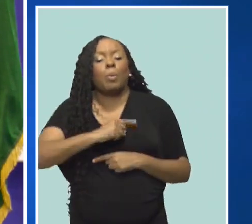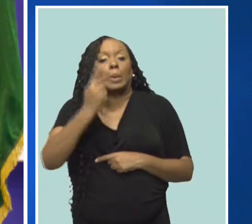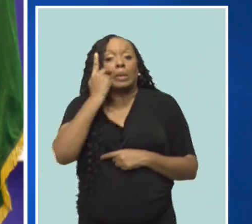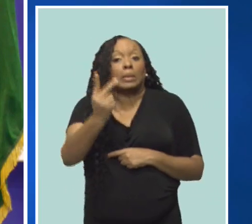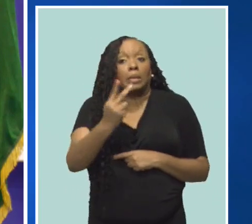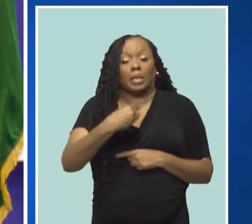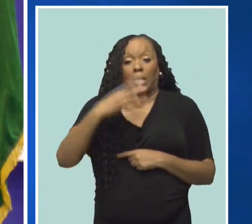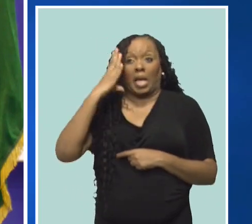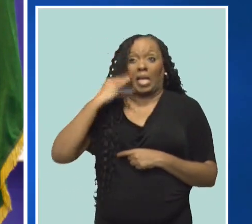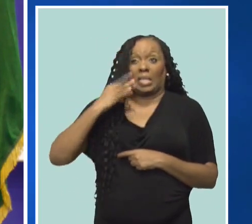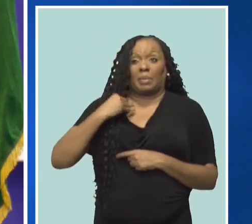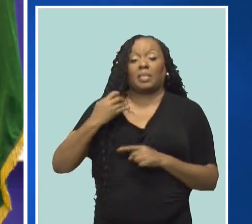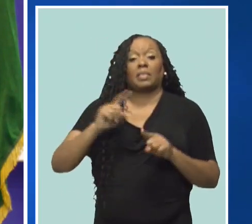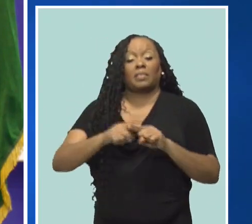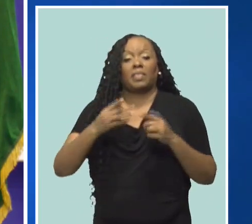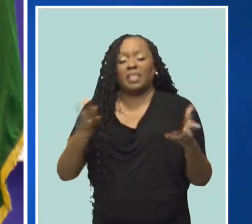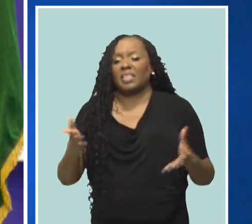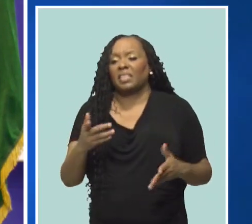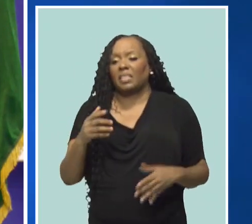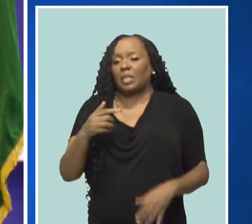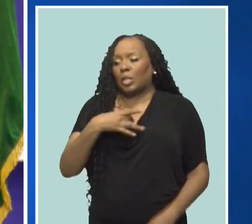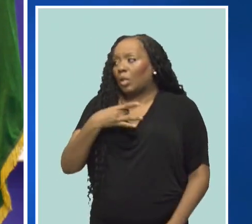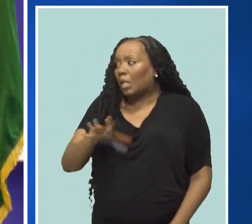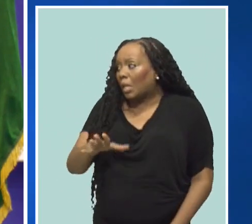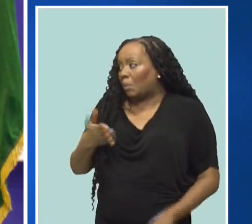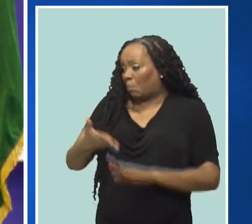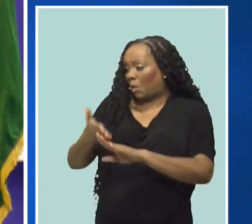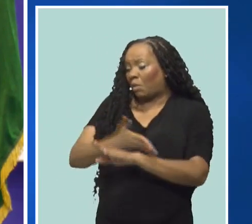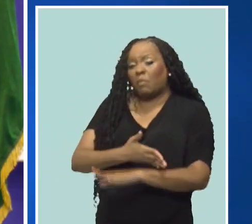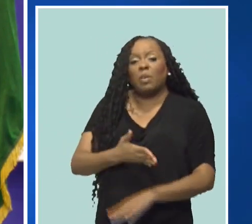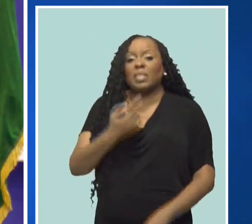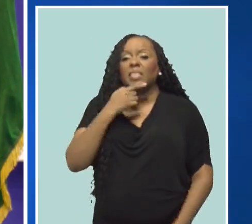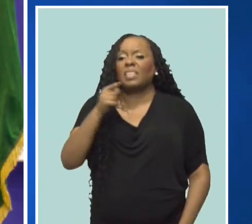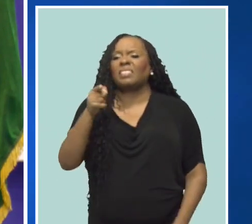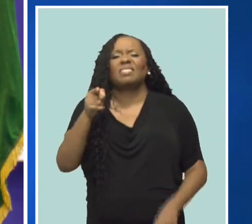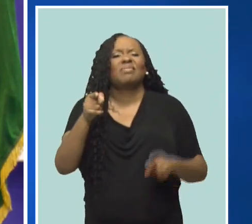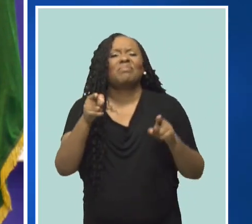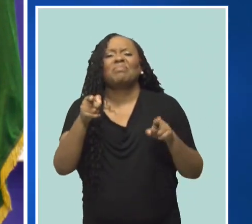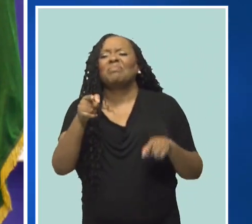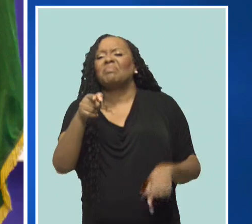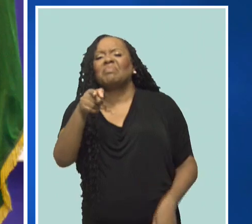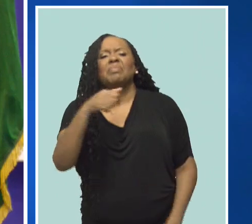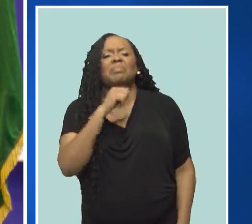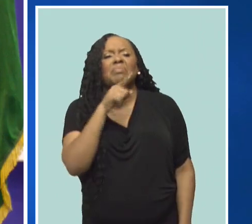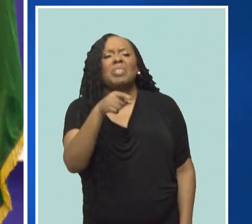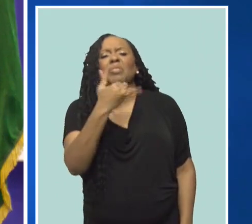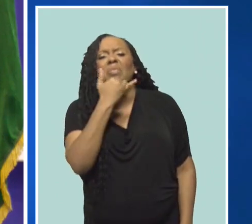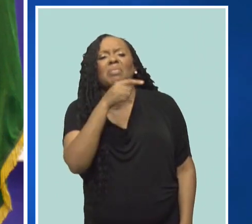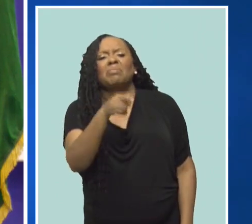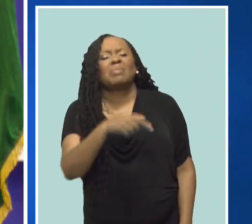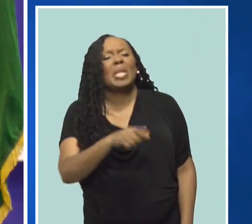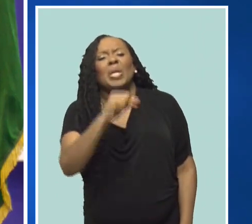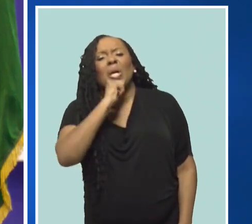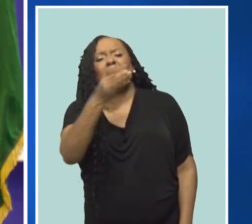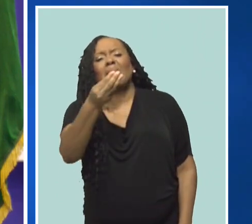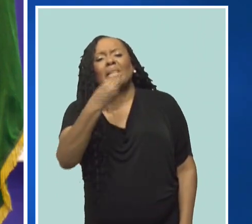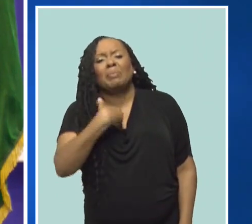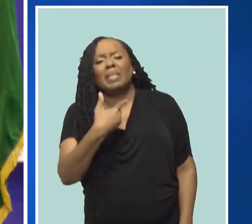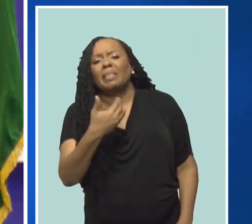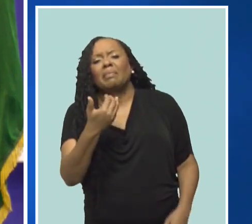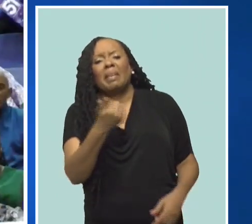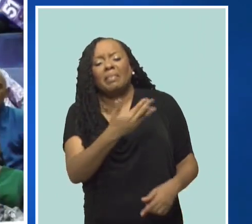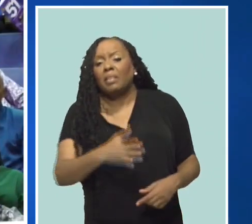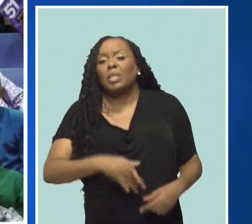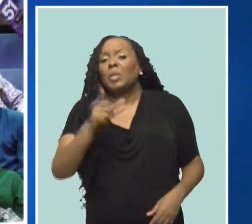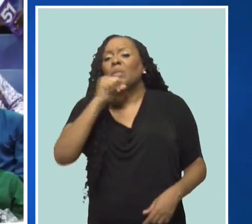experience things in our lives that we don't like, before we start pointing fingers at the people who did not give us the opportunities that we